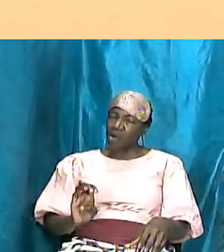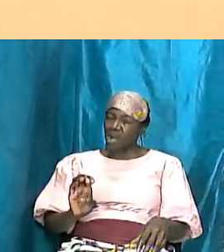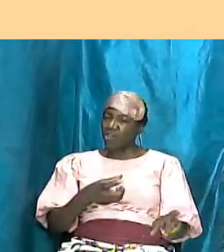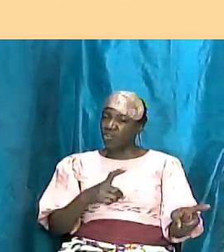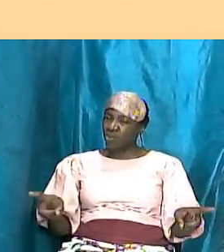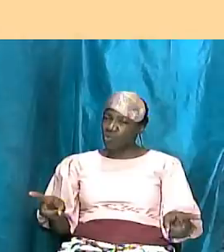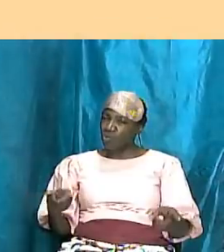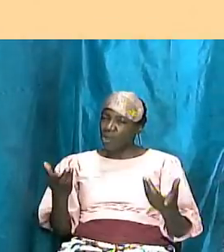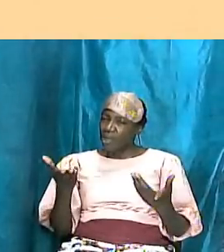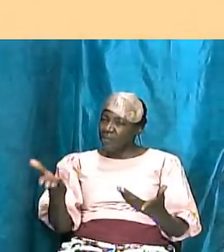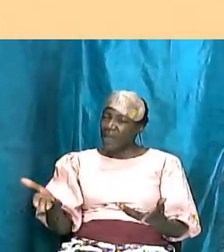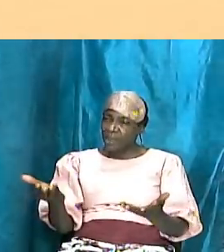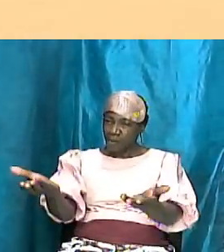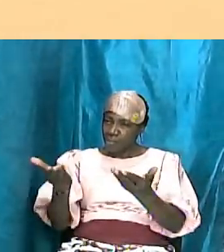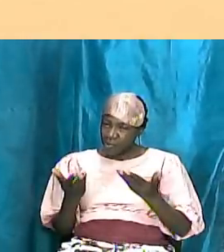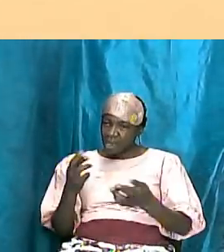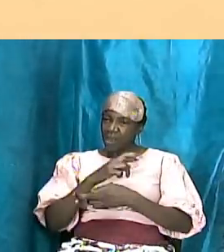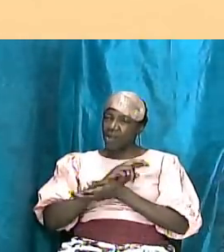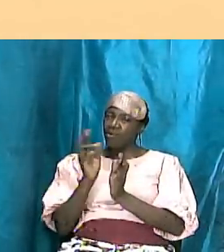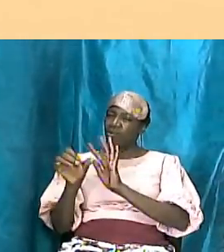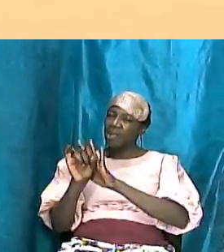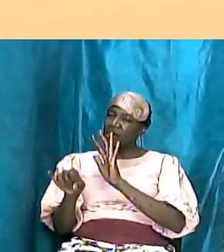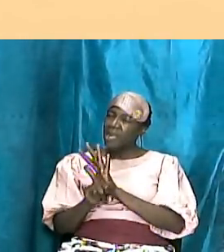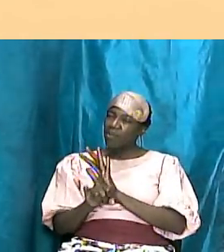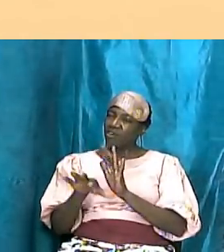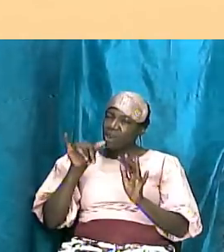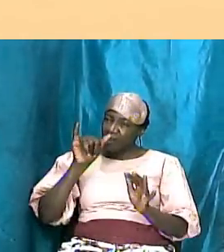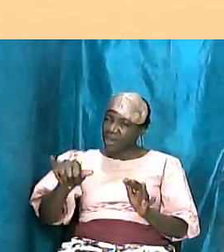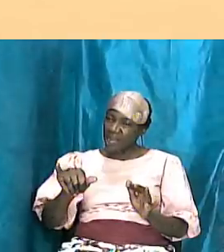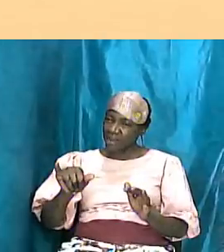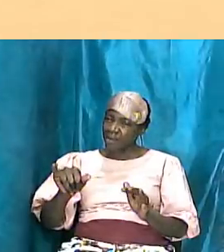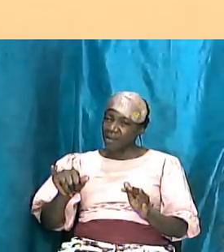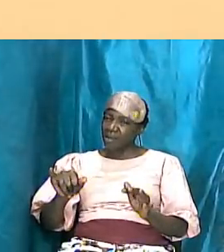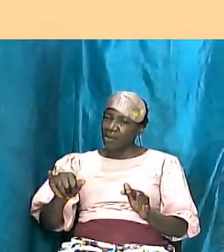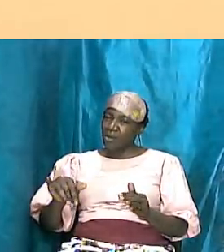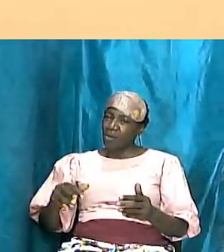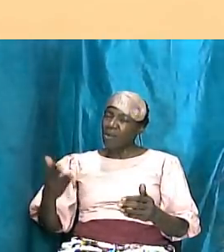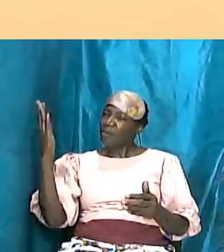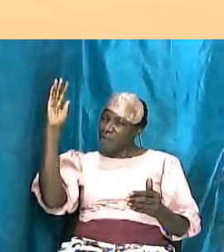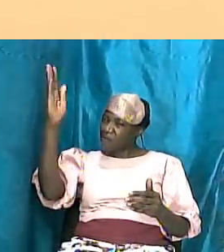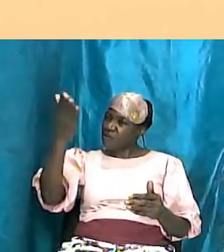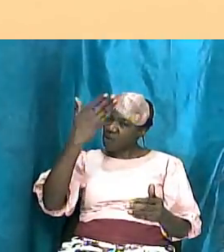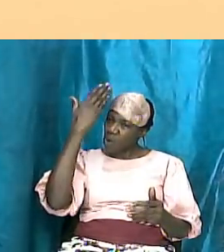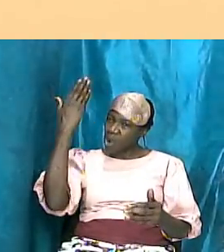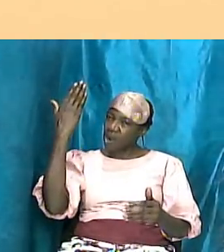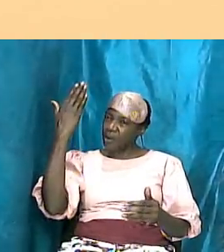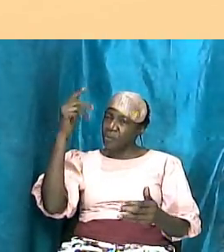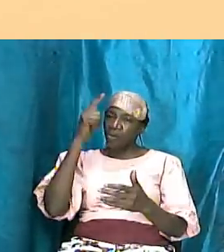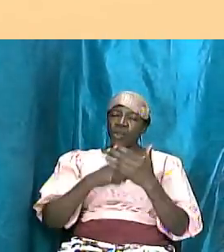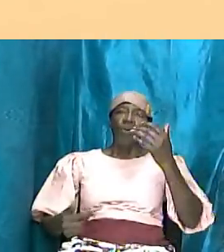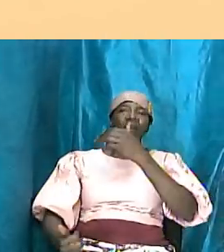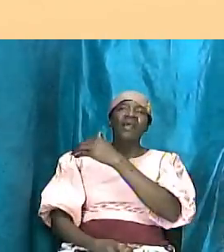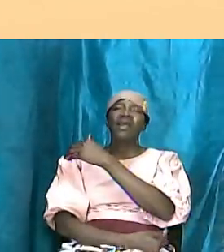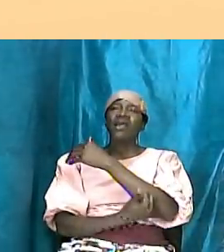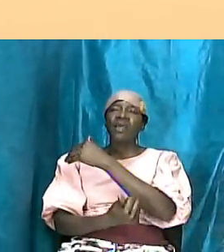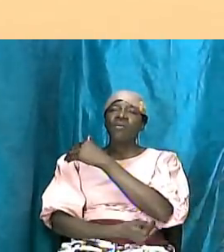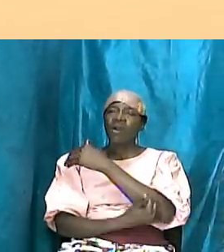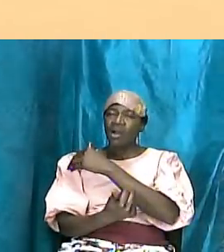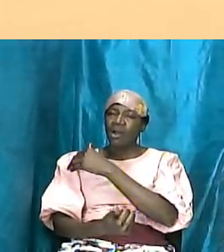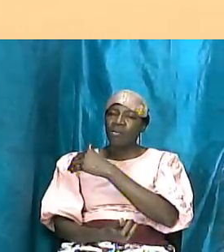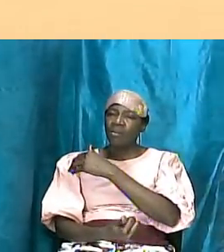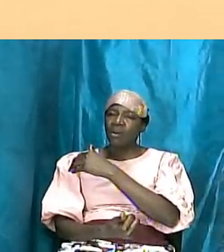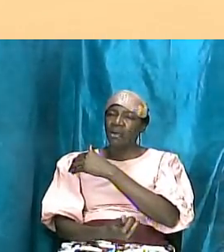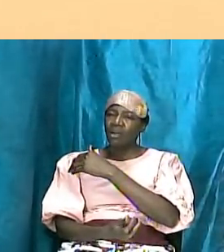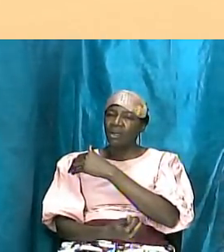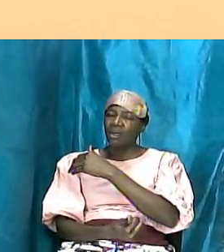bring about the redemption of others, that was prefigured in what Abraham was doing to Isaac. And